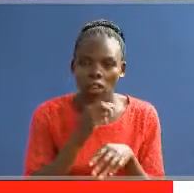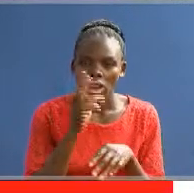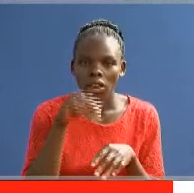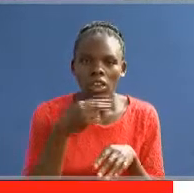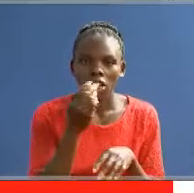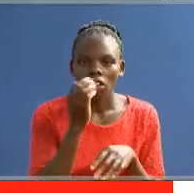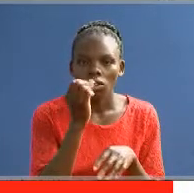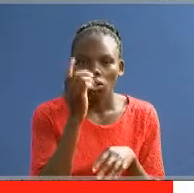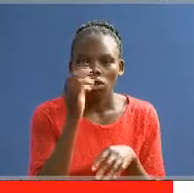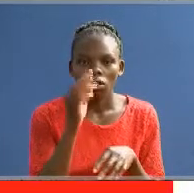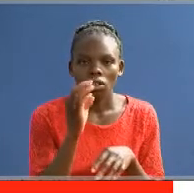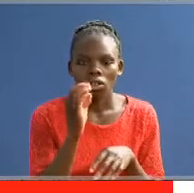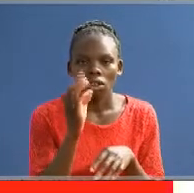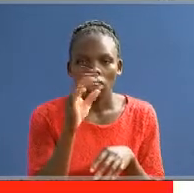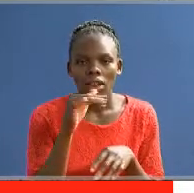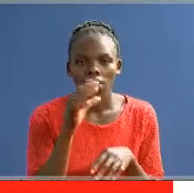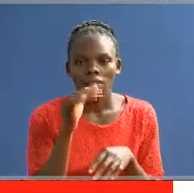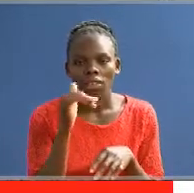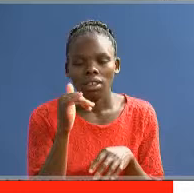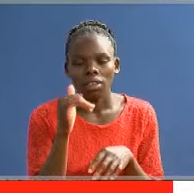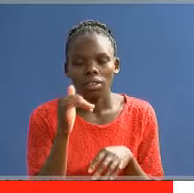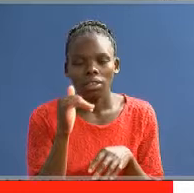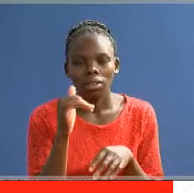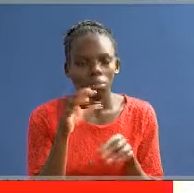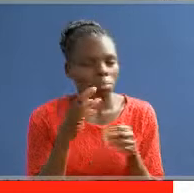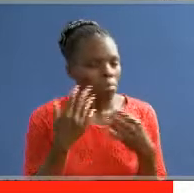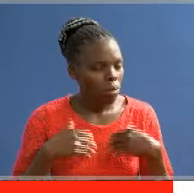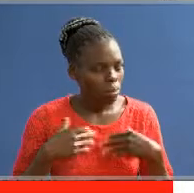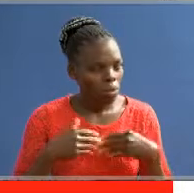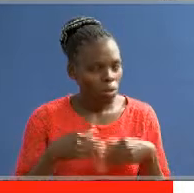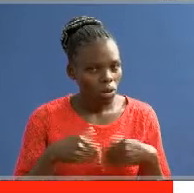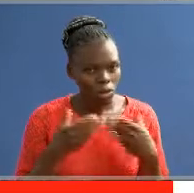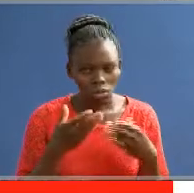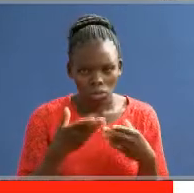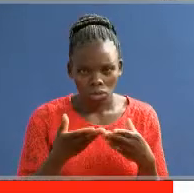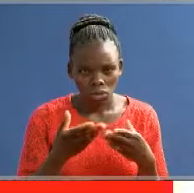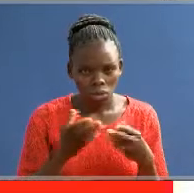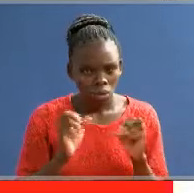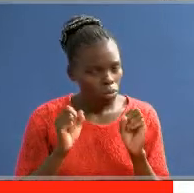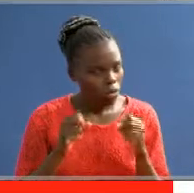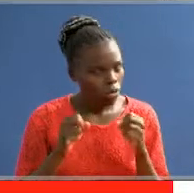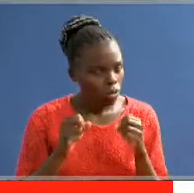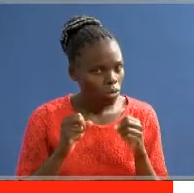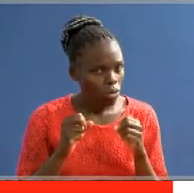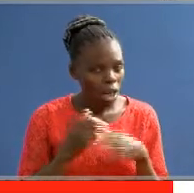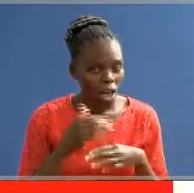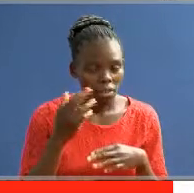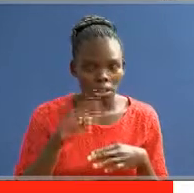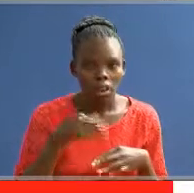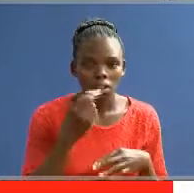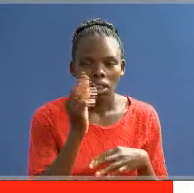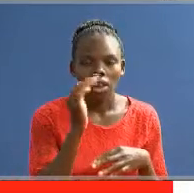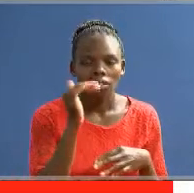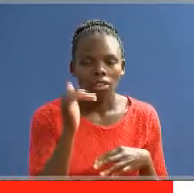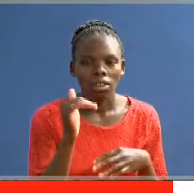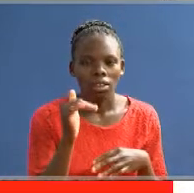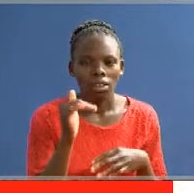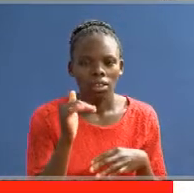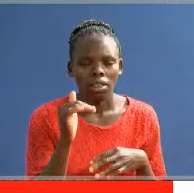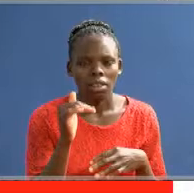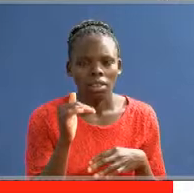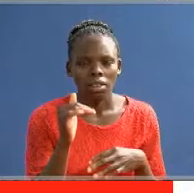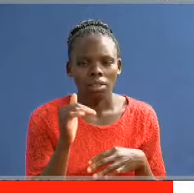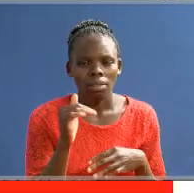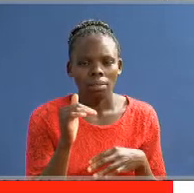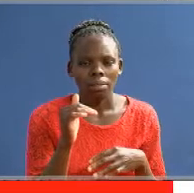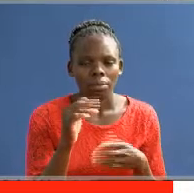sehemu inashikana. You find people are not able to hold urine as much as possible after getting the radiotherapy, and behind that is the rectum where